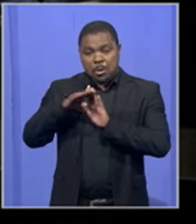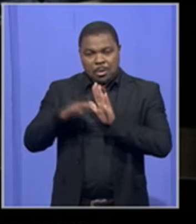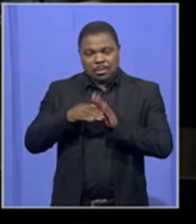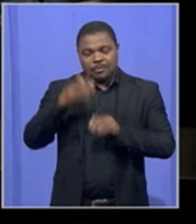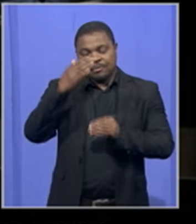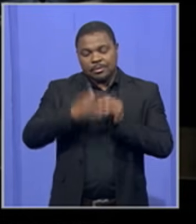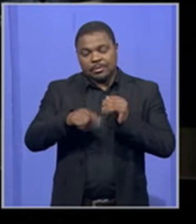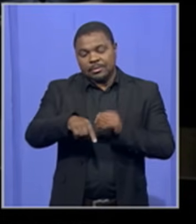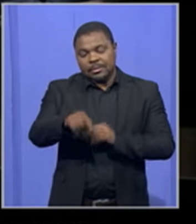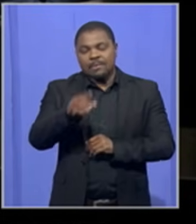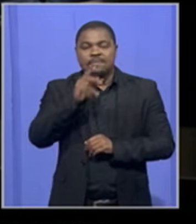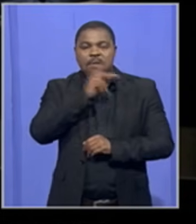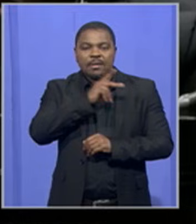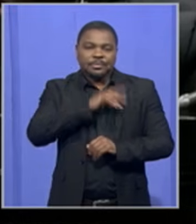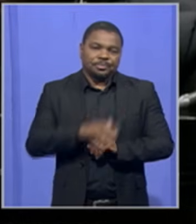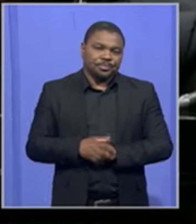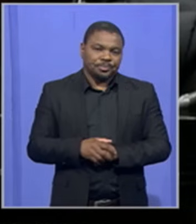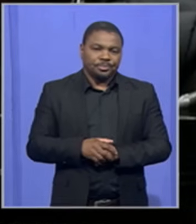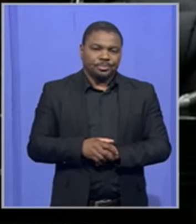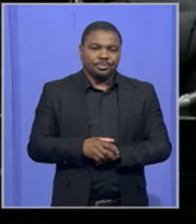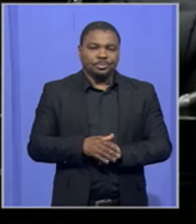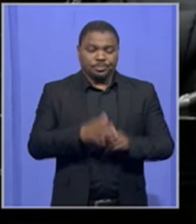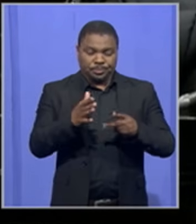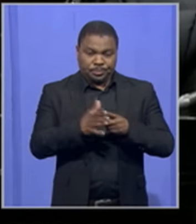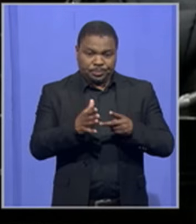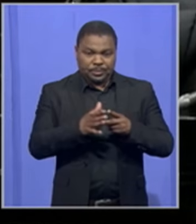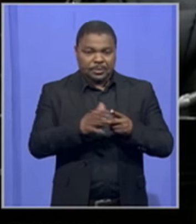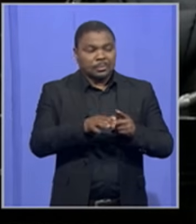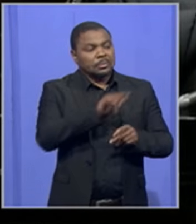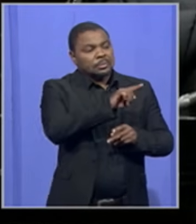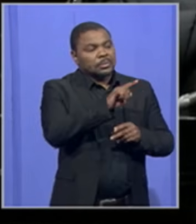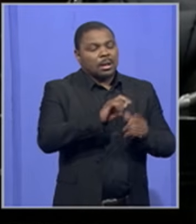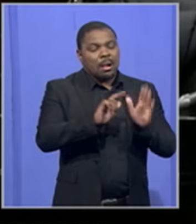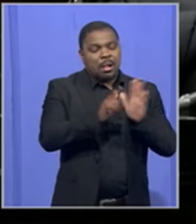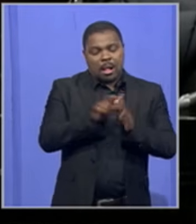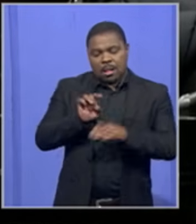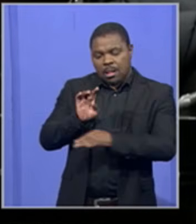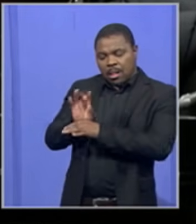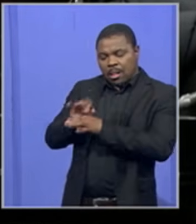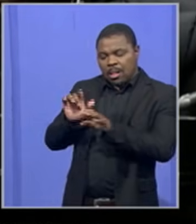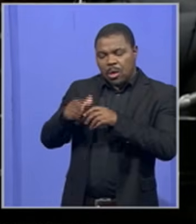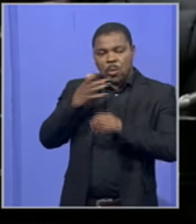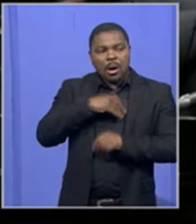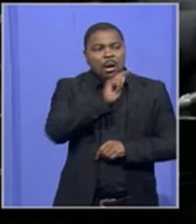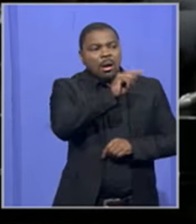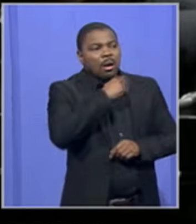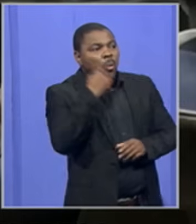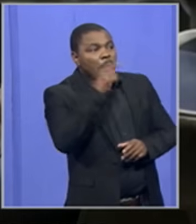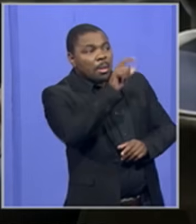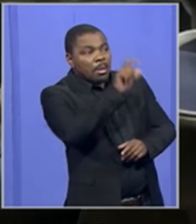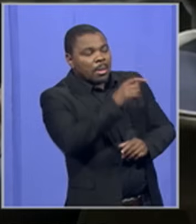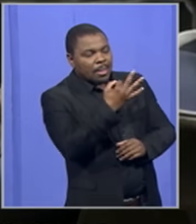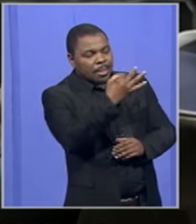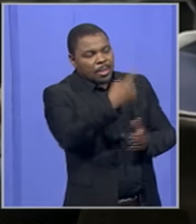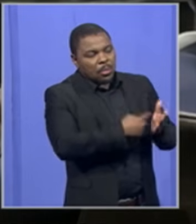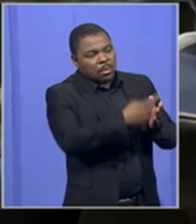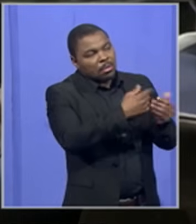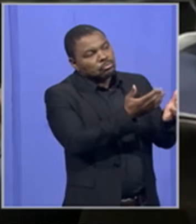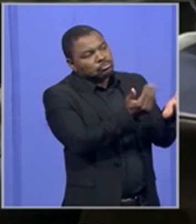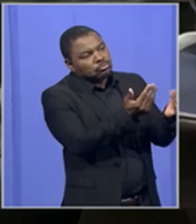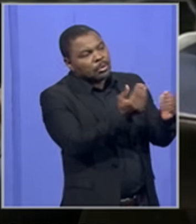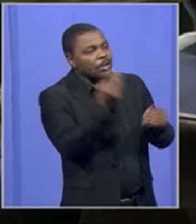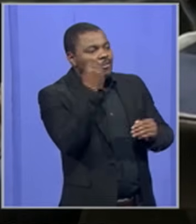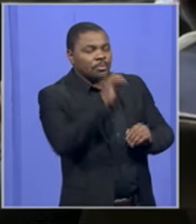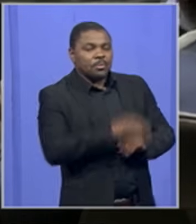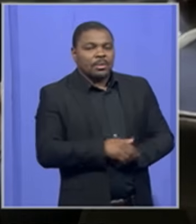ka la botlhano. Bagakolodi ba semolao ba Parlamente ba batla go utlwa dintlha go tswa go dipaki mo dibekeng di le tharo tse di tlang. What